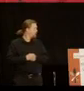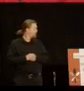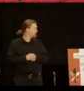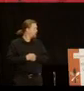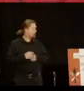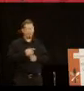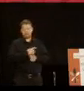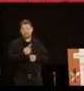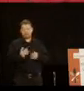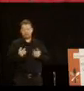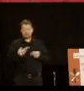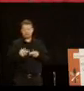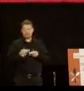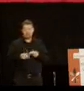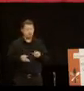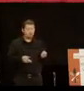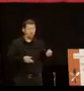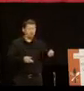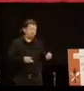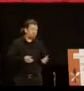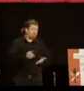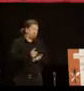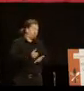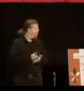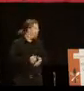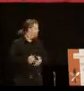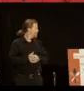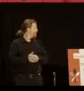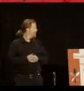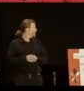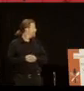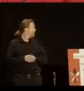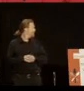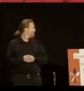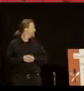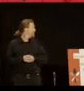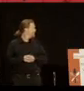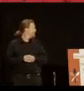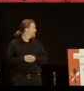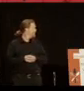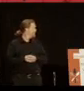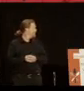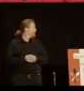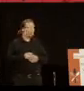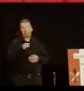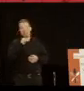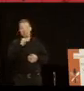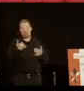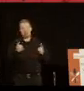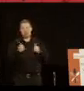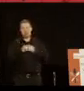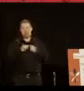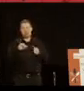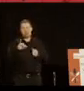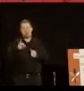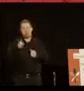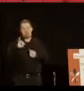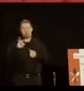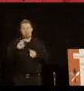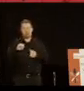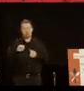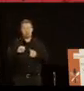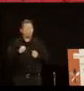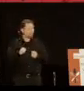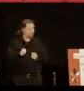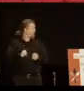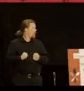with a pocket knife. There you go. Wow. I know, right? Don't mess with Jim. He has his 12-foot long pocket